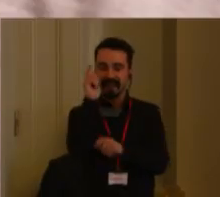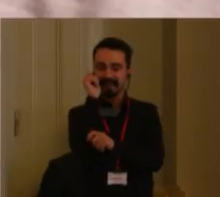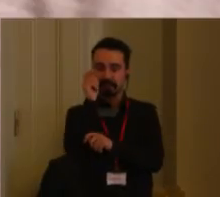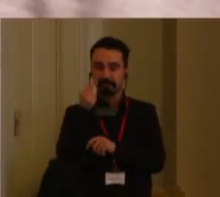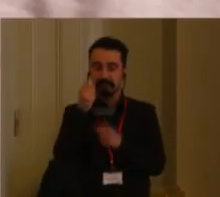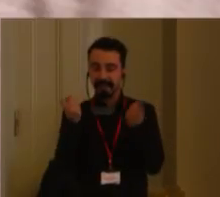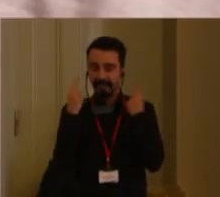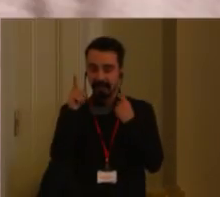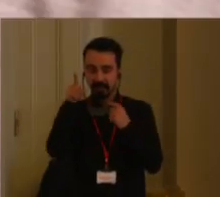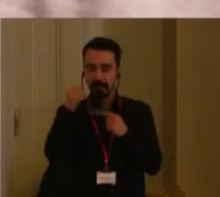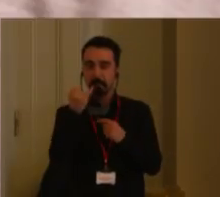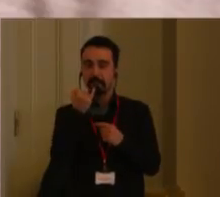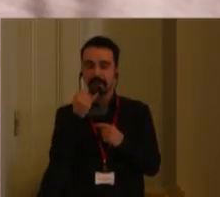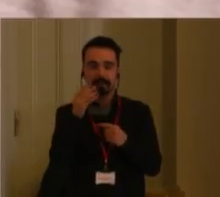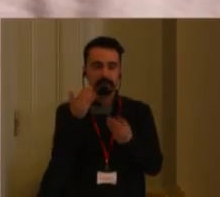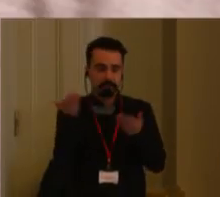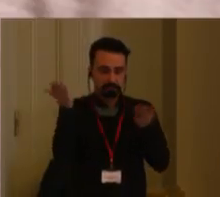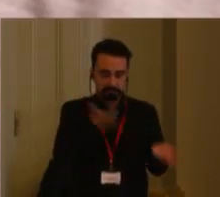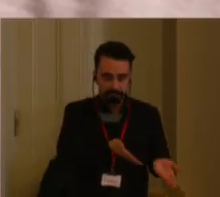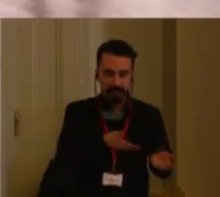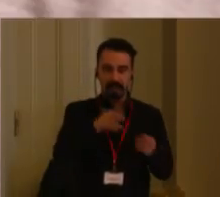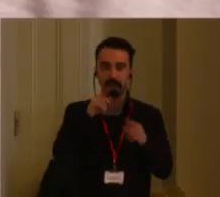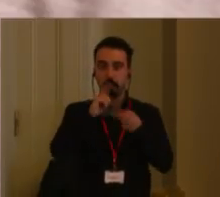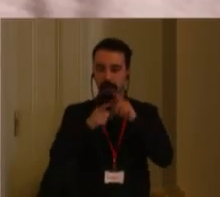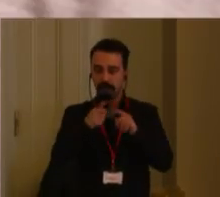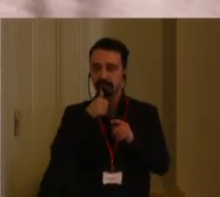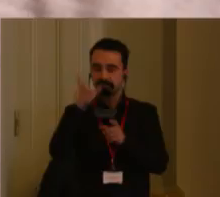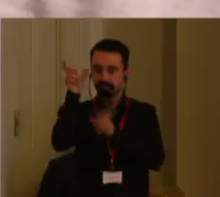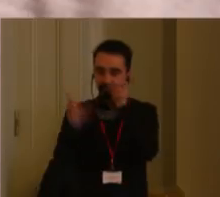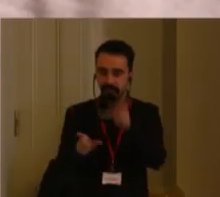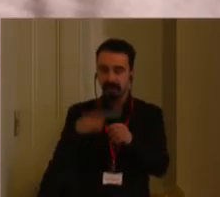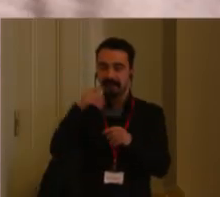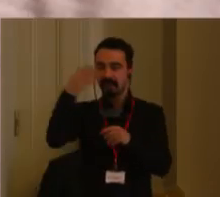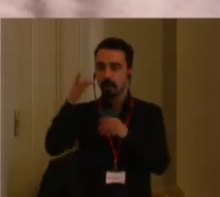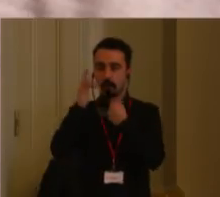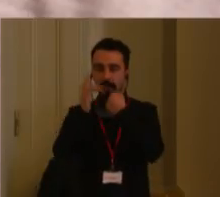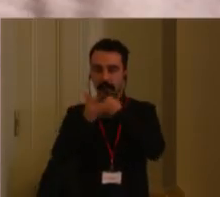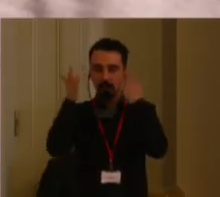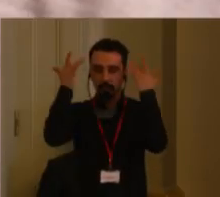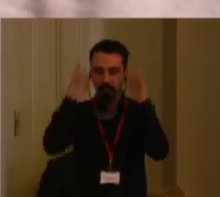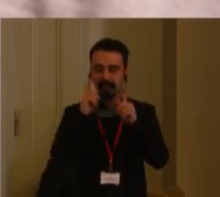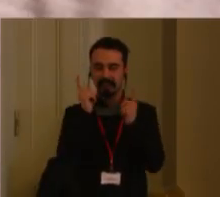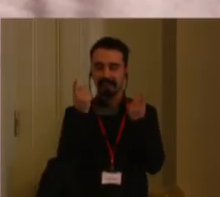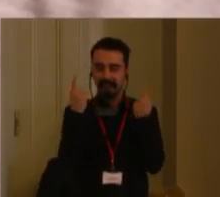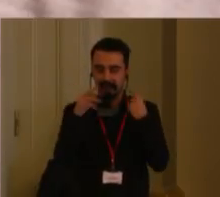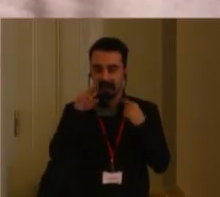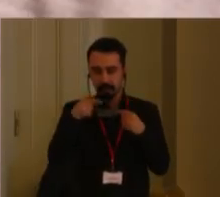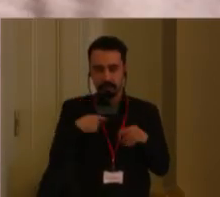diplomats or cultural organizations of other countries too. We're the Rolling Stones, not gathering very